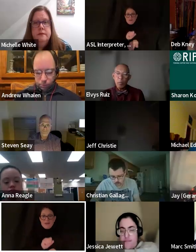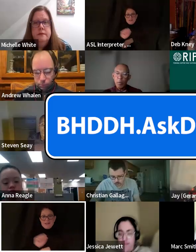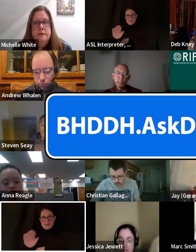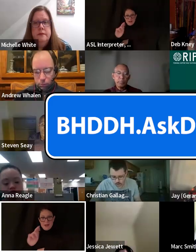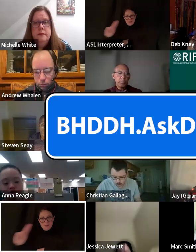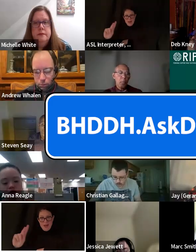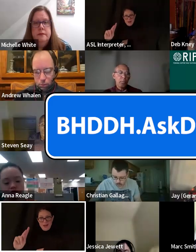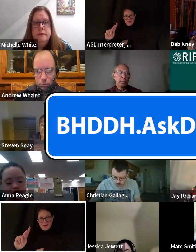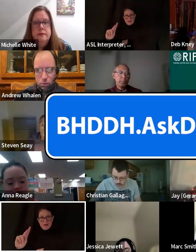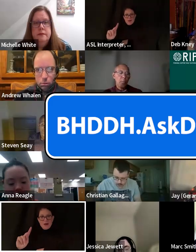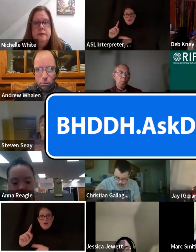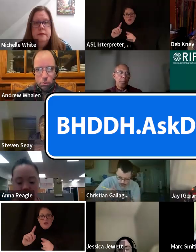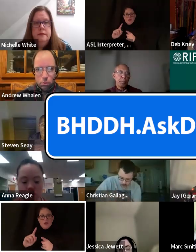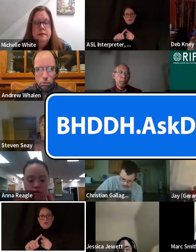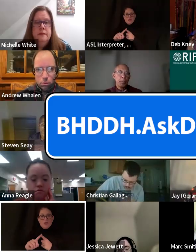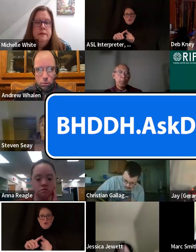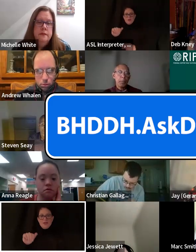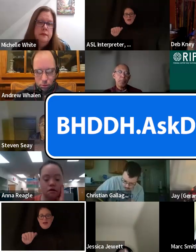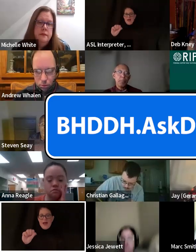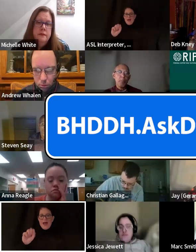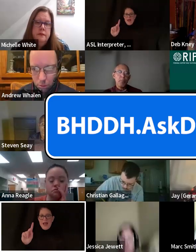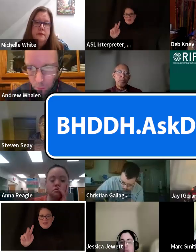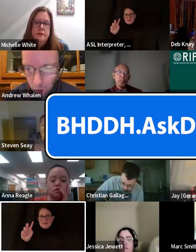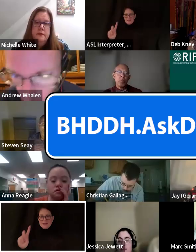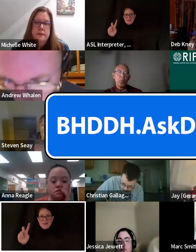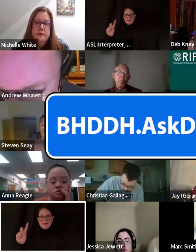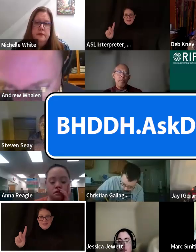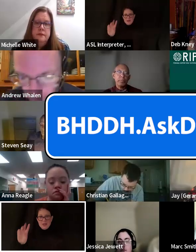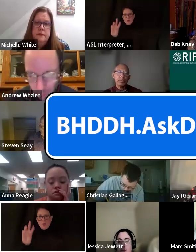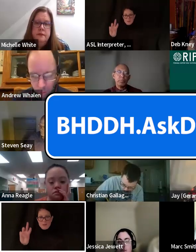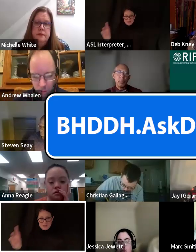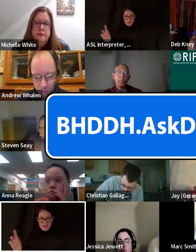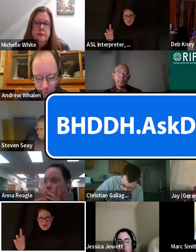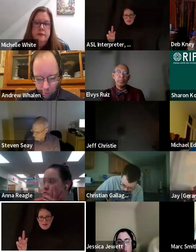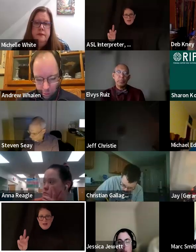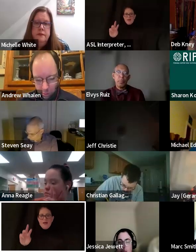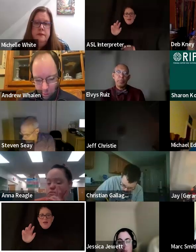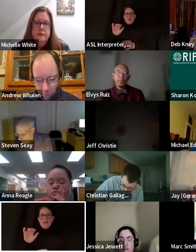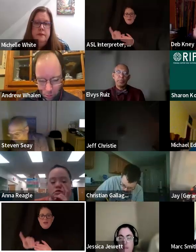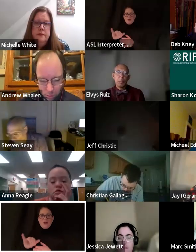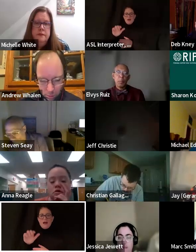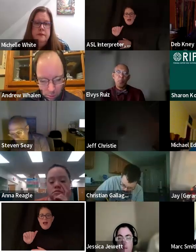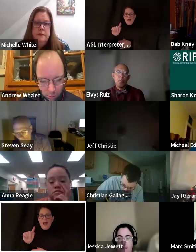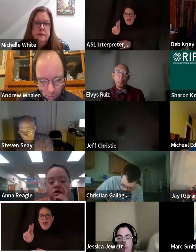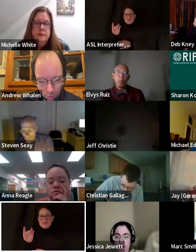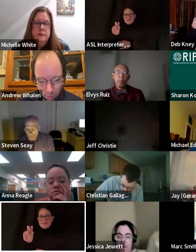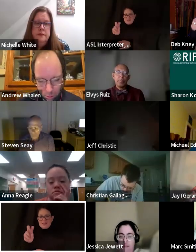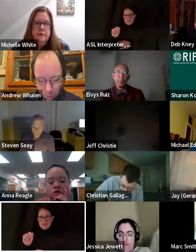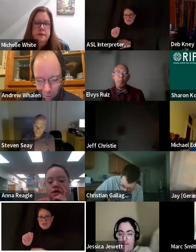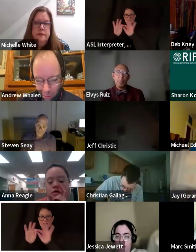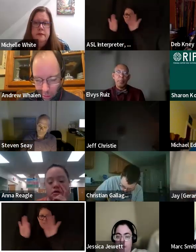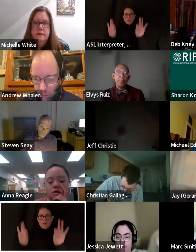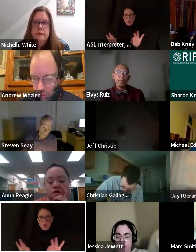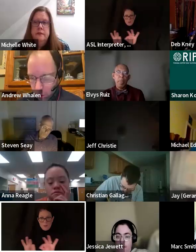back to the Ask DD website the attestation form. The employer,